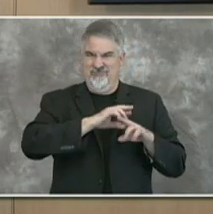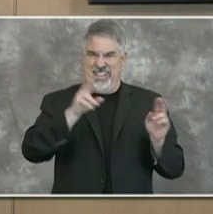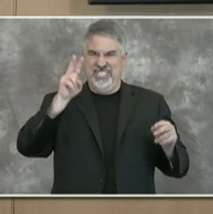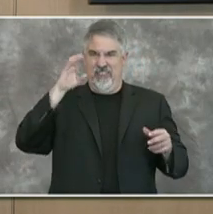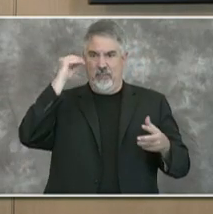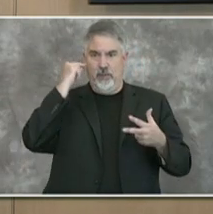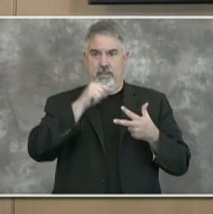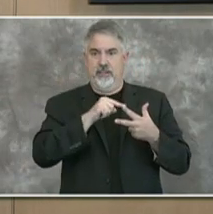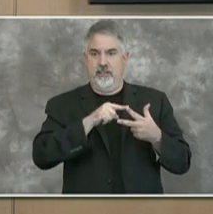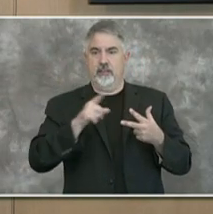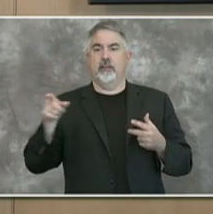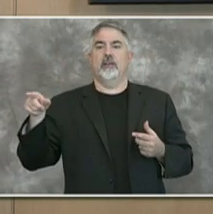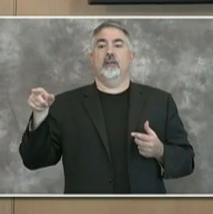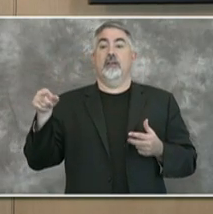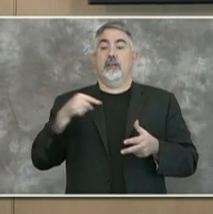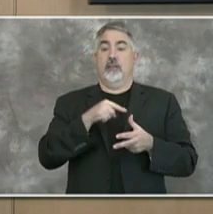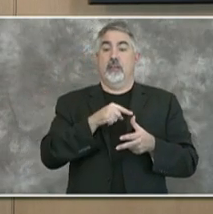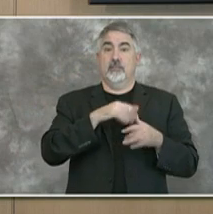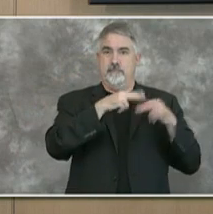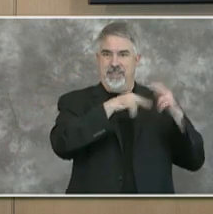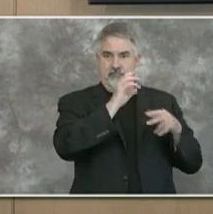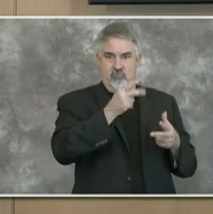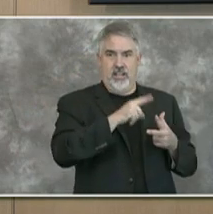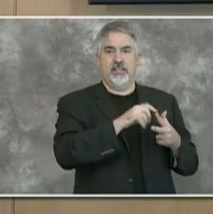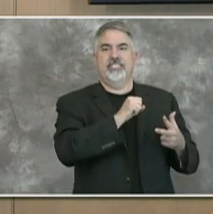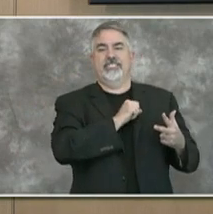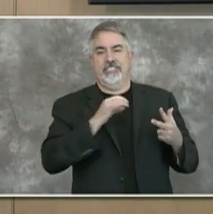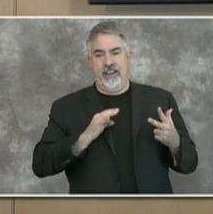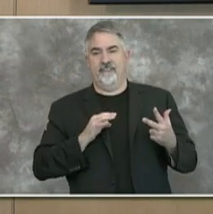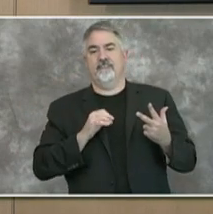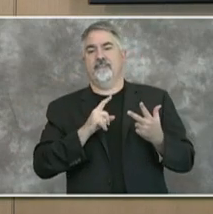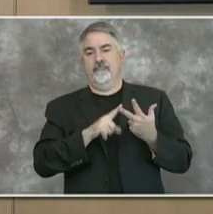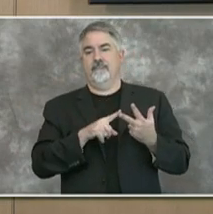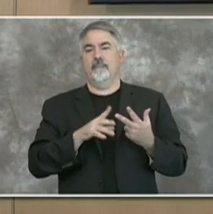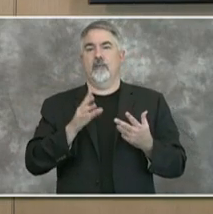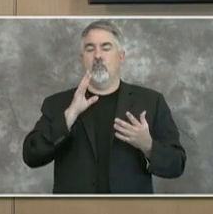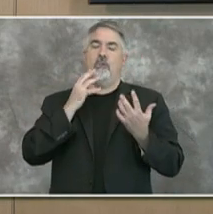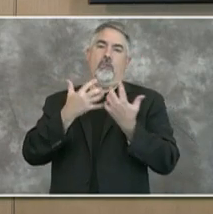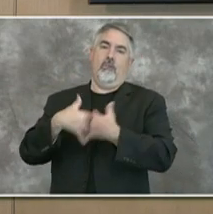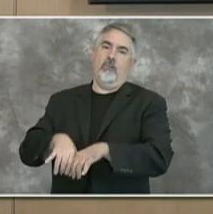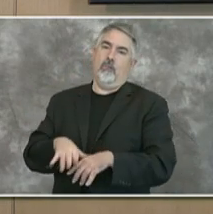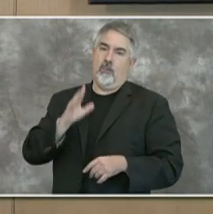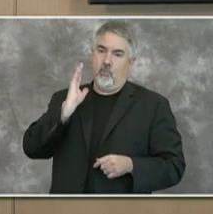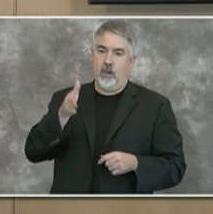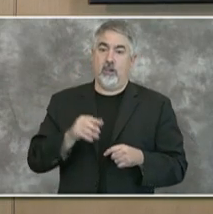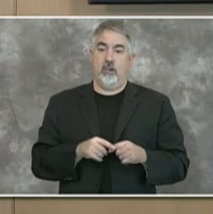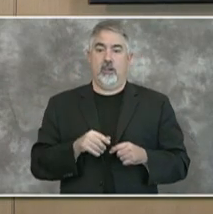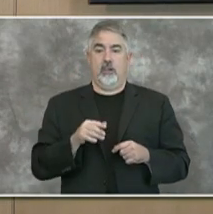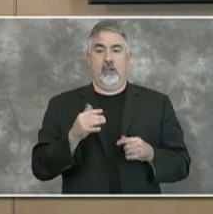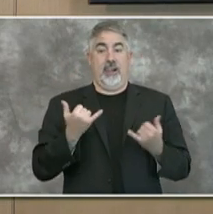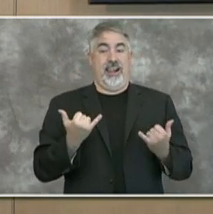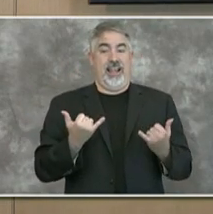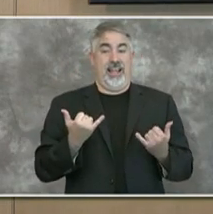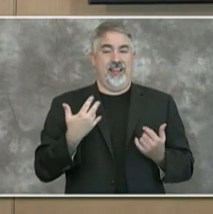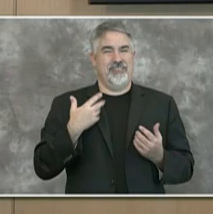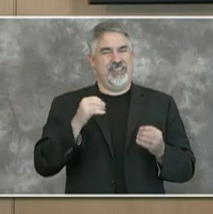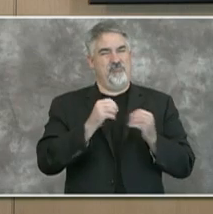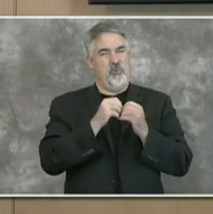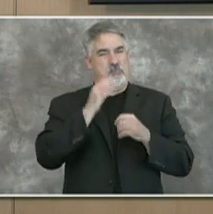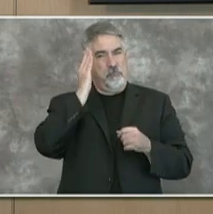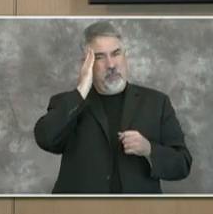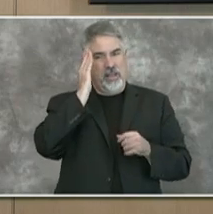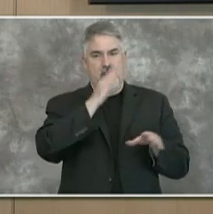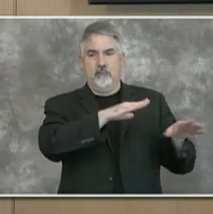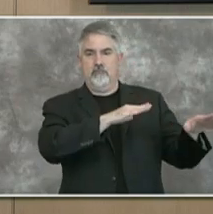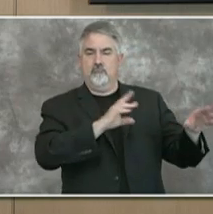structure of the staff, we make it work. We are trying desperately to get another 25 bed hospital unit that would actually come